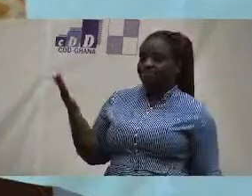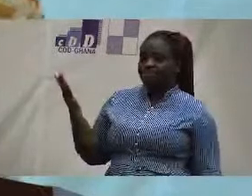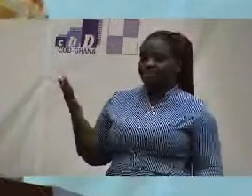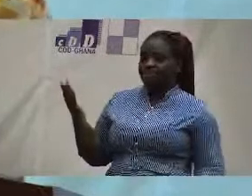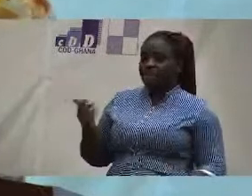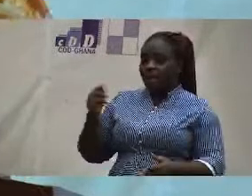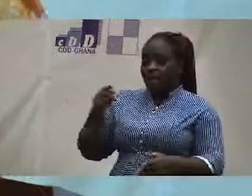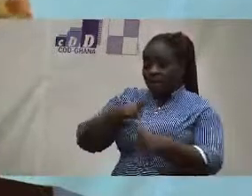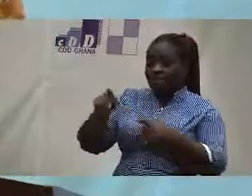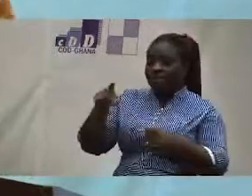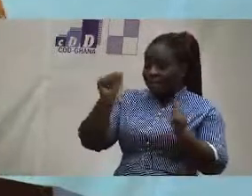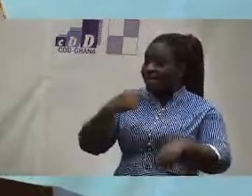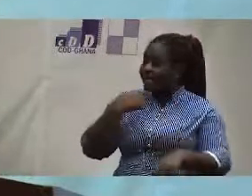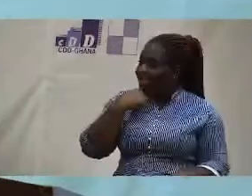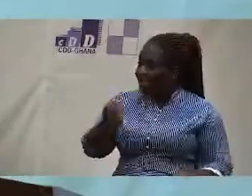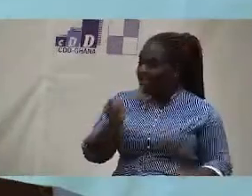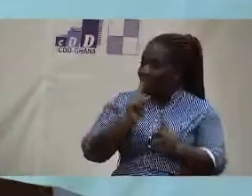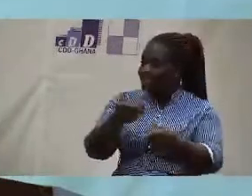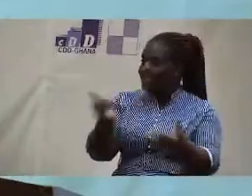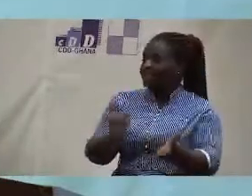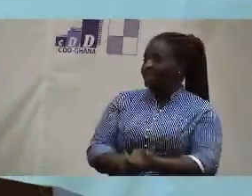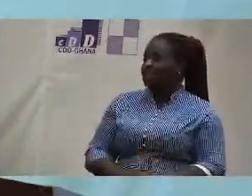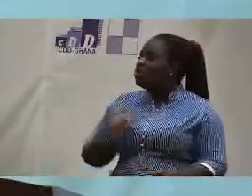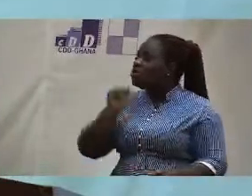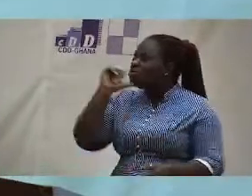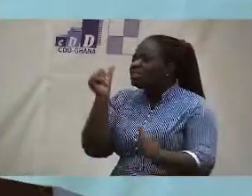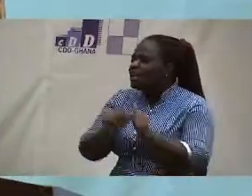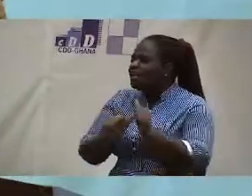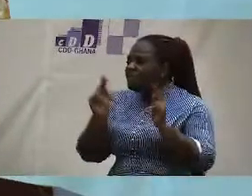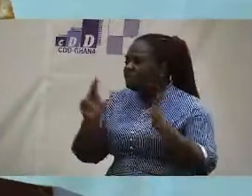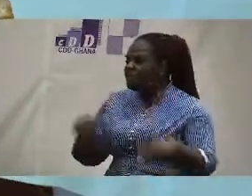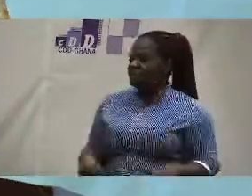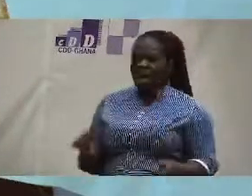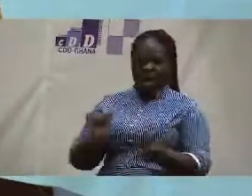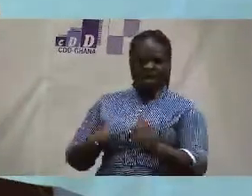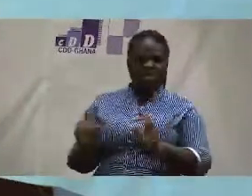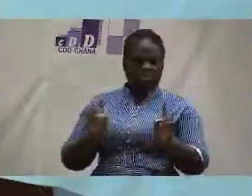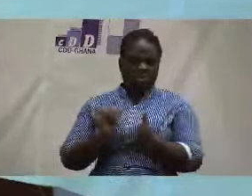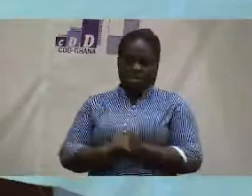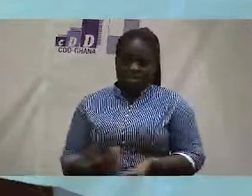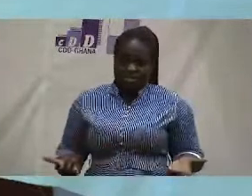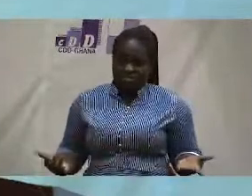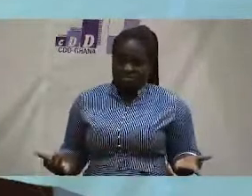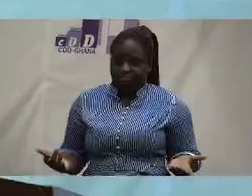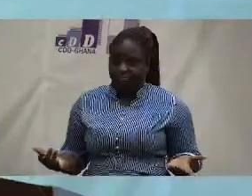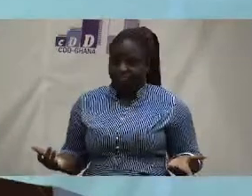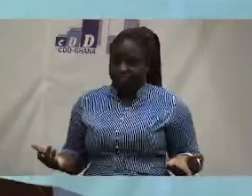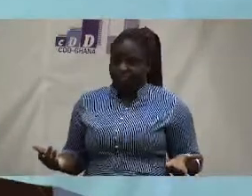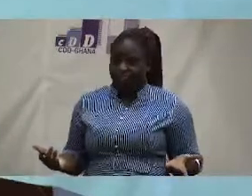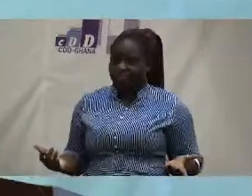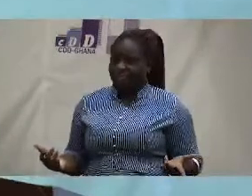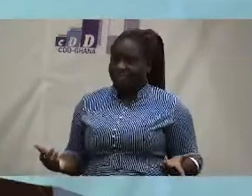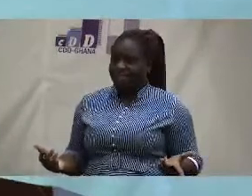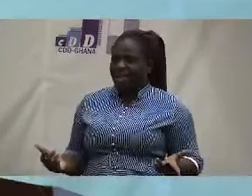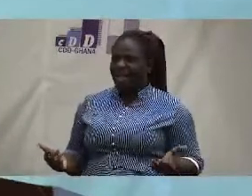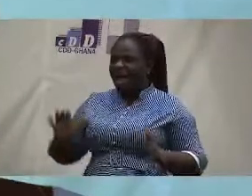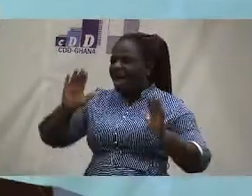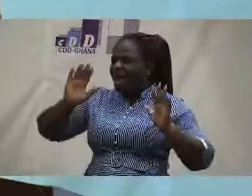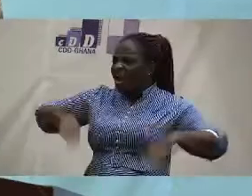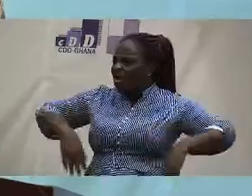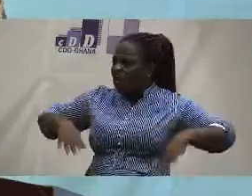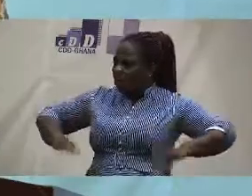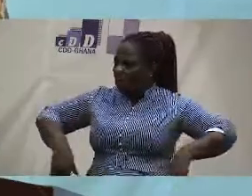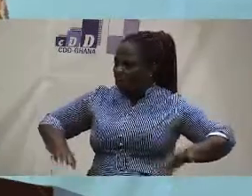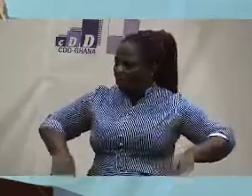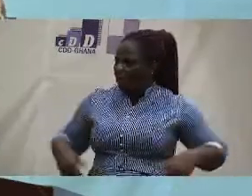can answer that, but not everybody can do have that itself. And this lack of rural